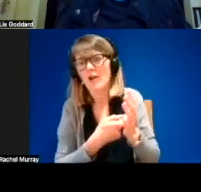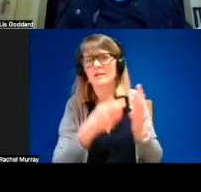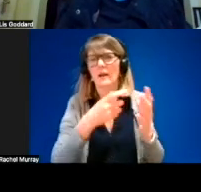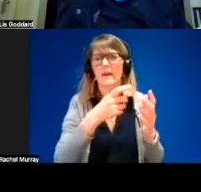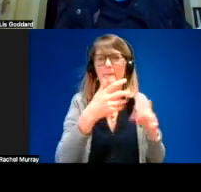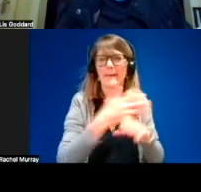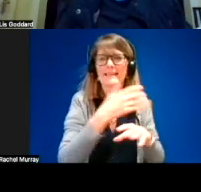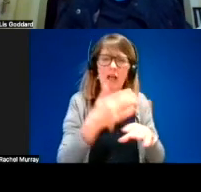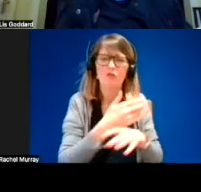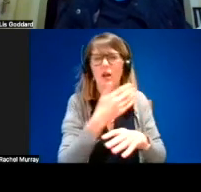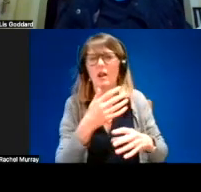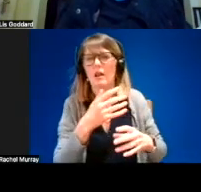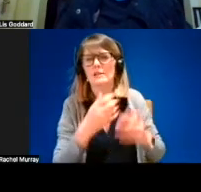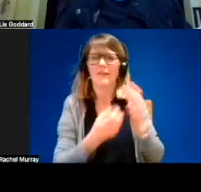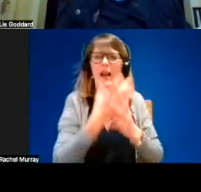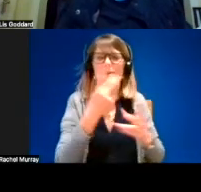SSMs,